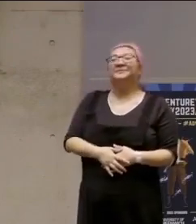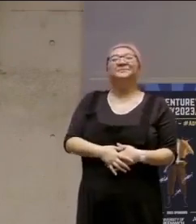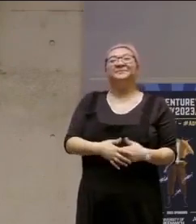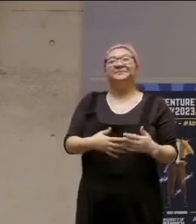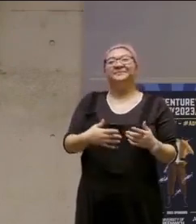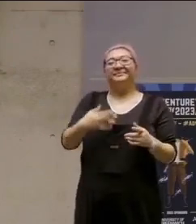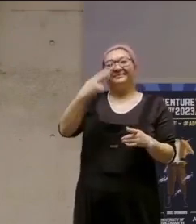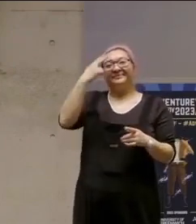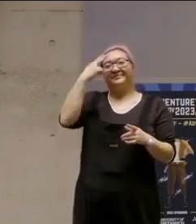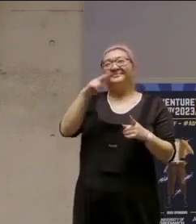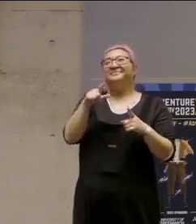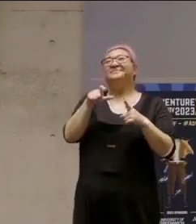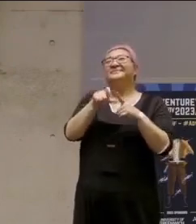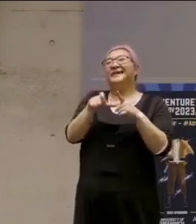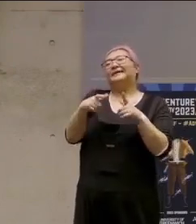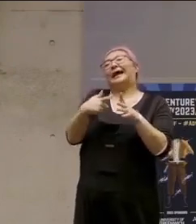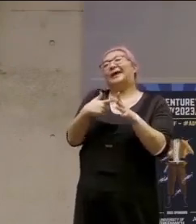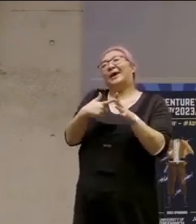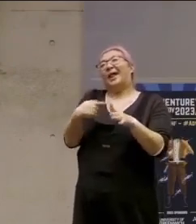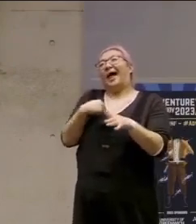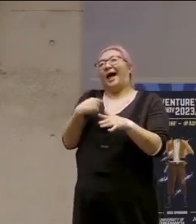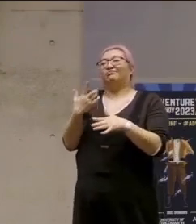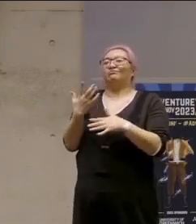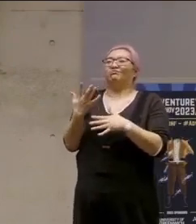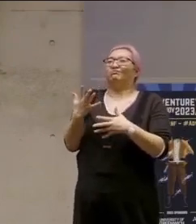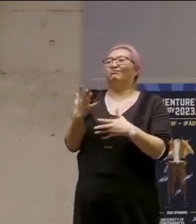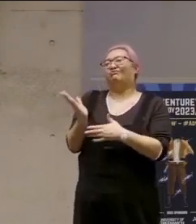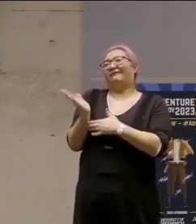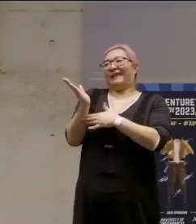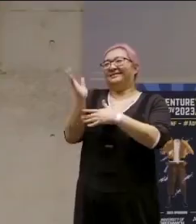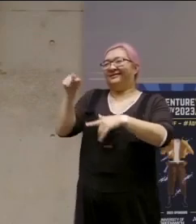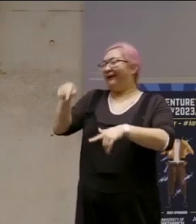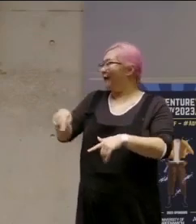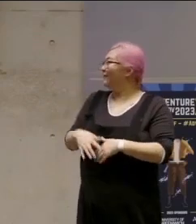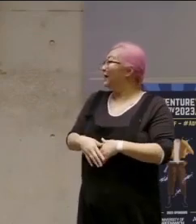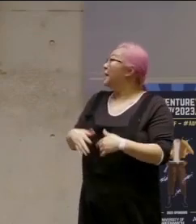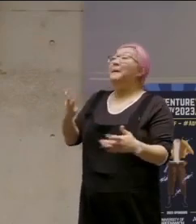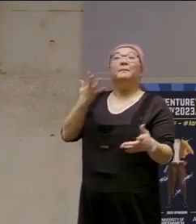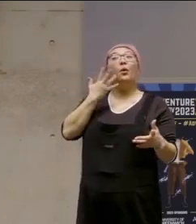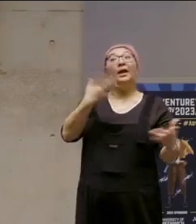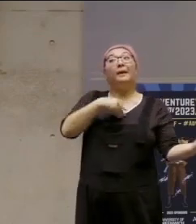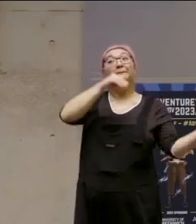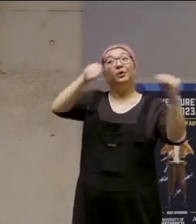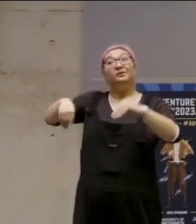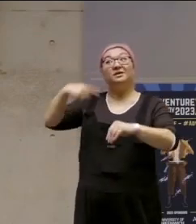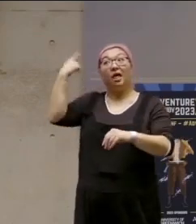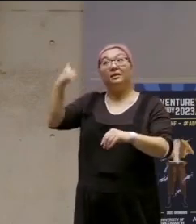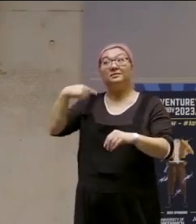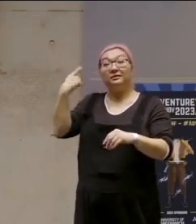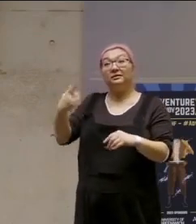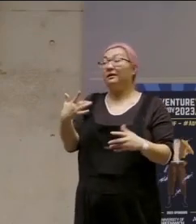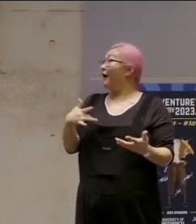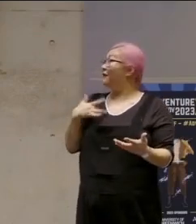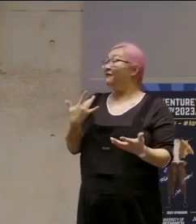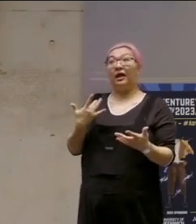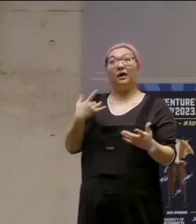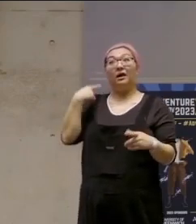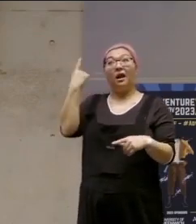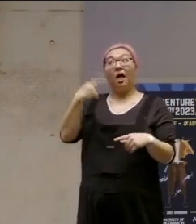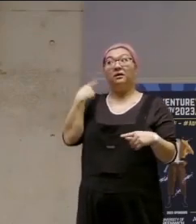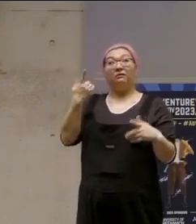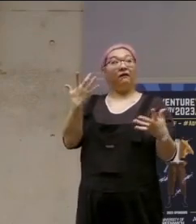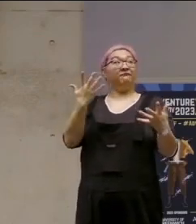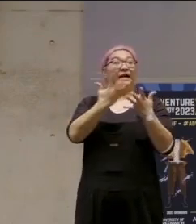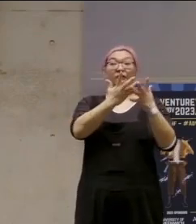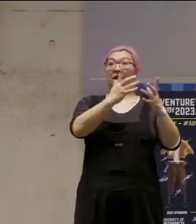But sometimes I find that when depicting London, it's very hyper-simplified, right? You know, let's be very honest. It's always like